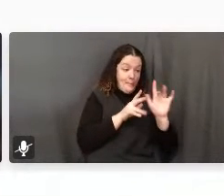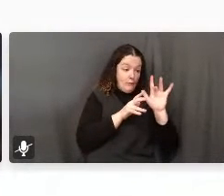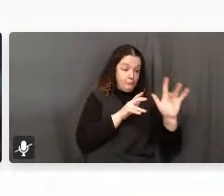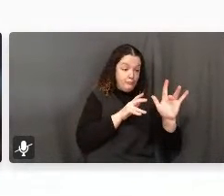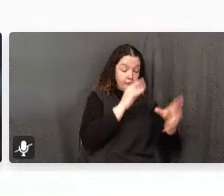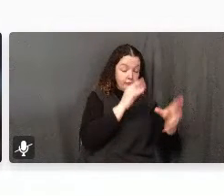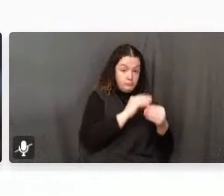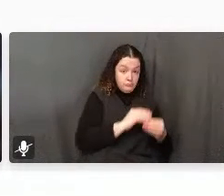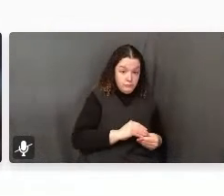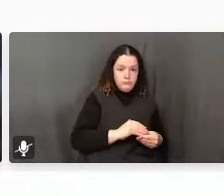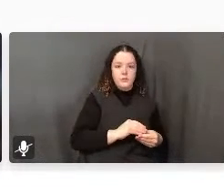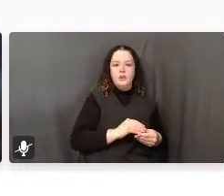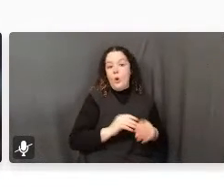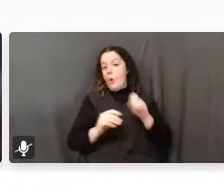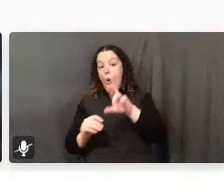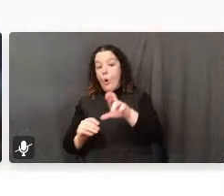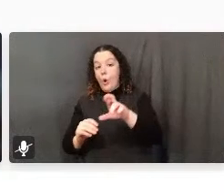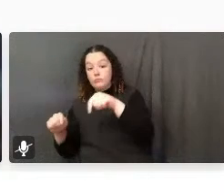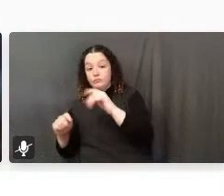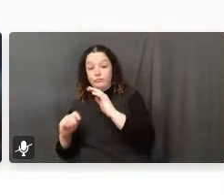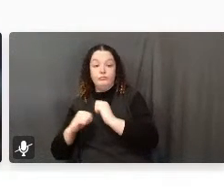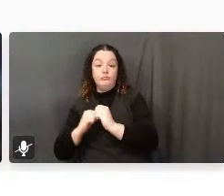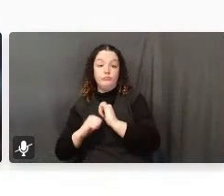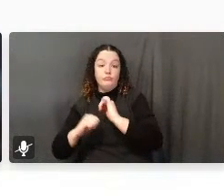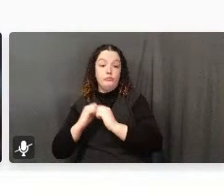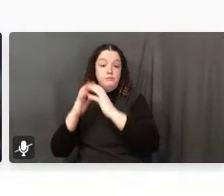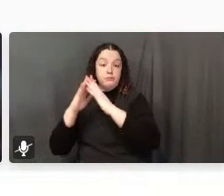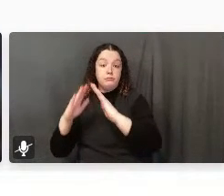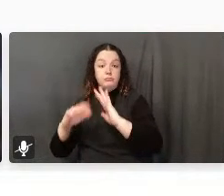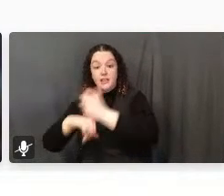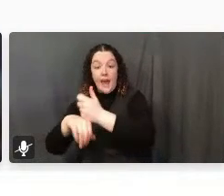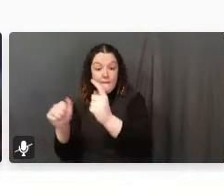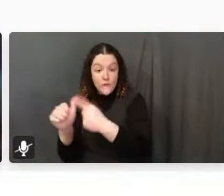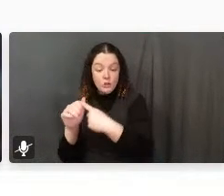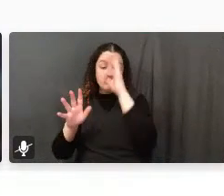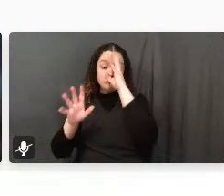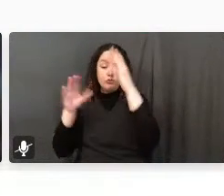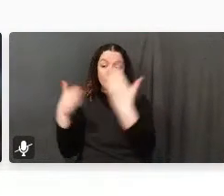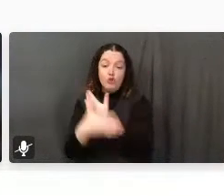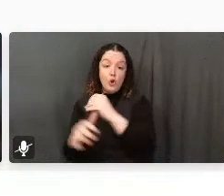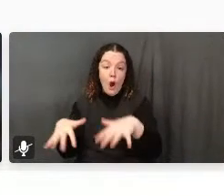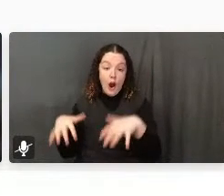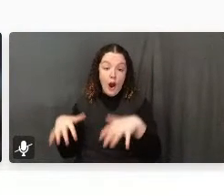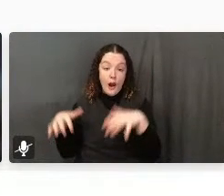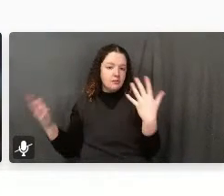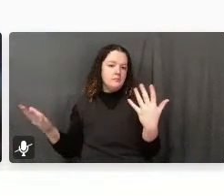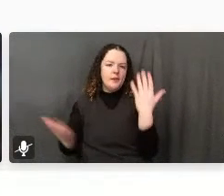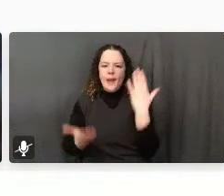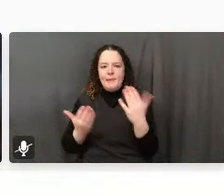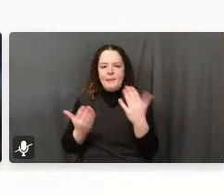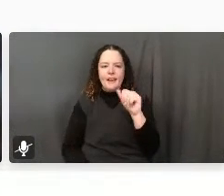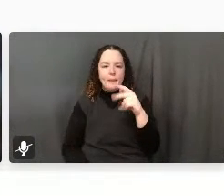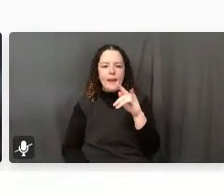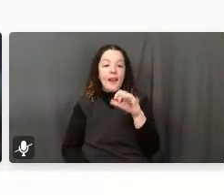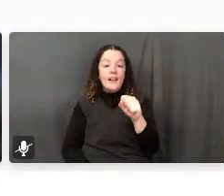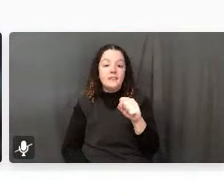to the audience list, you just come in here, create new audience, give this a descriptive name. So let's say campaigns webinar.